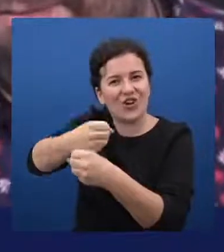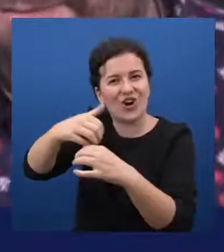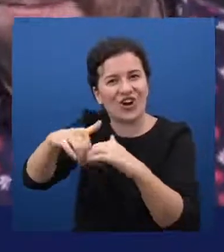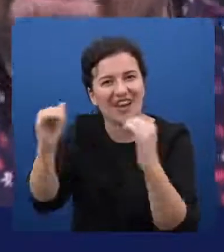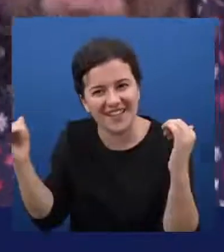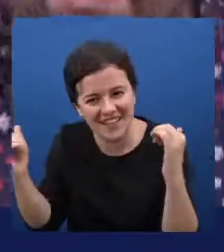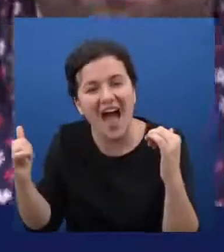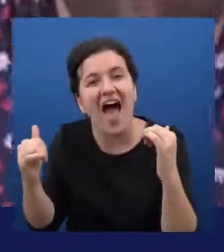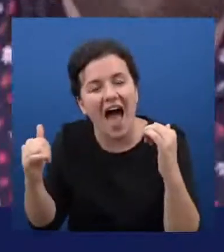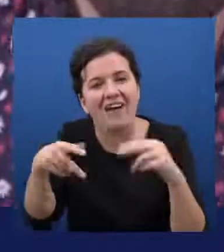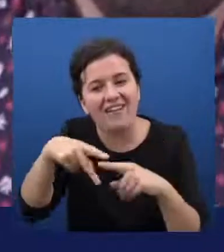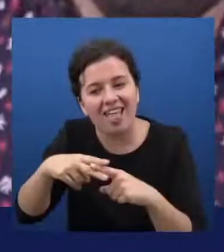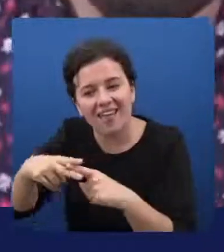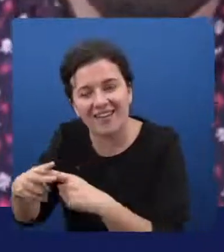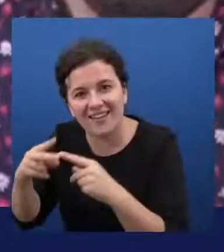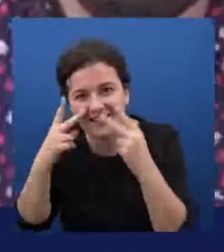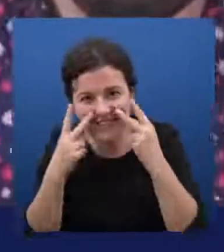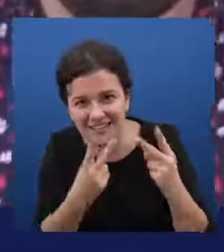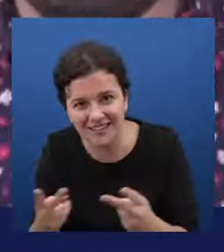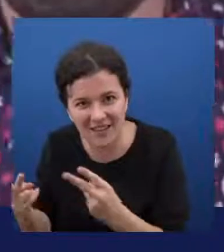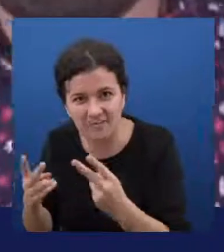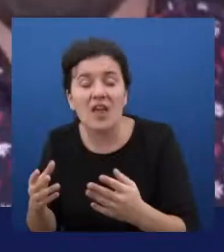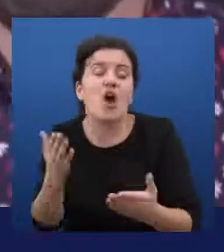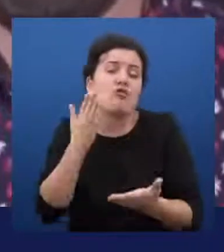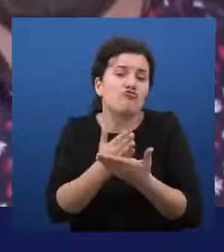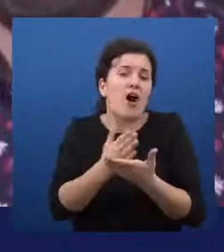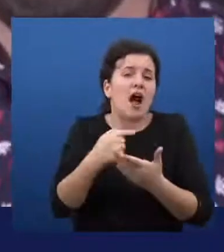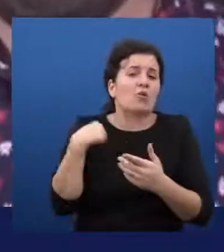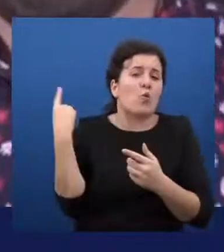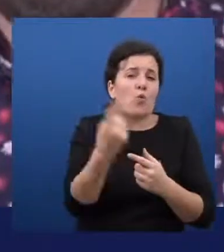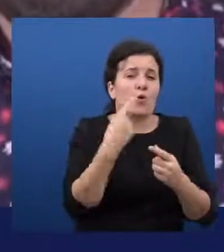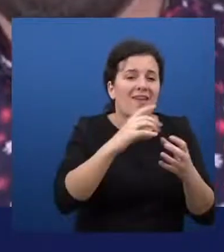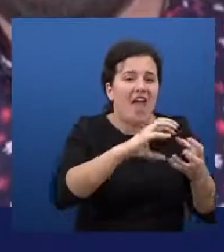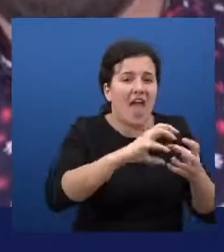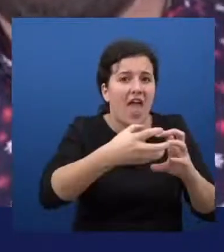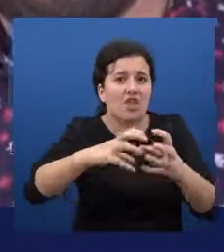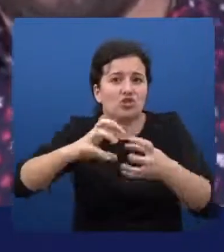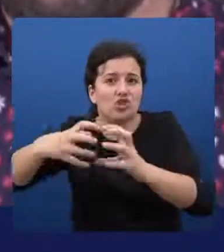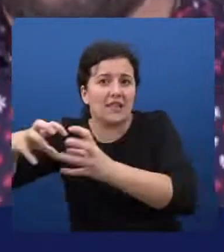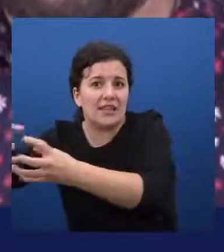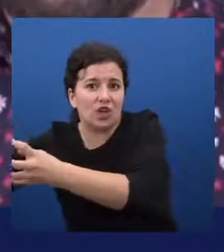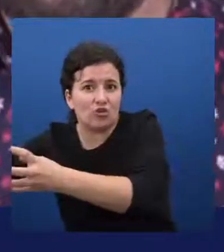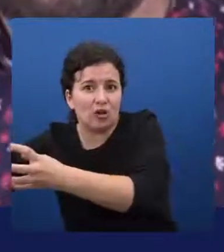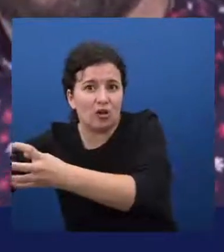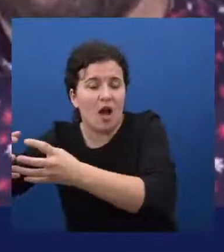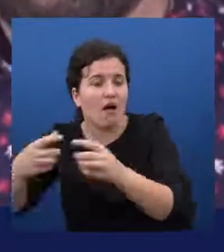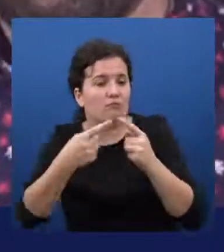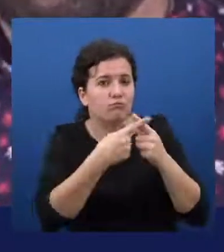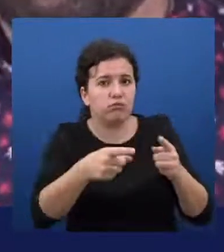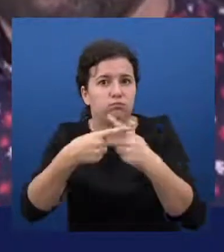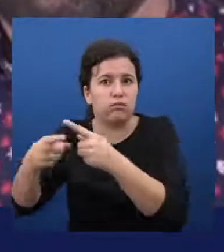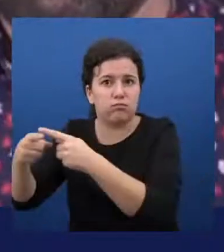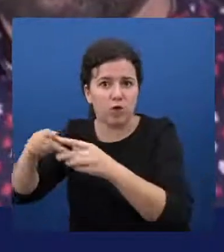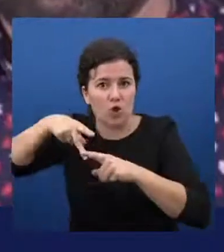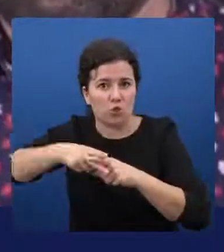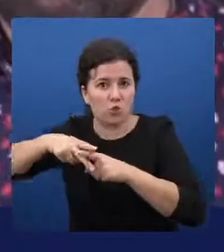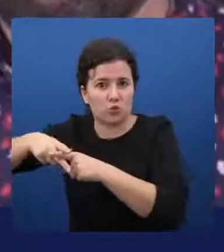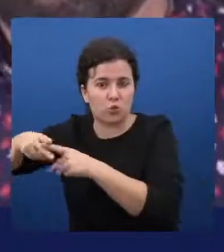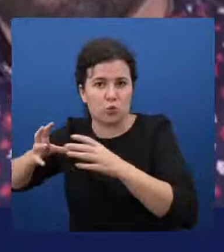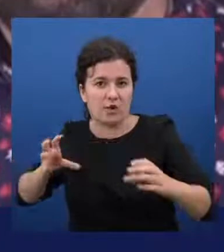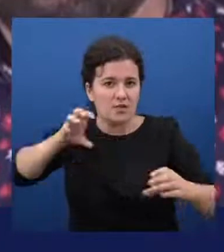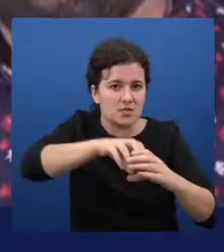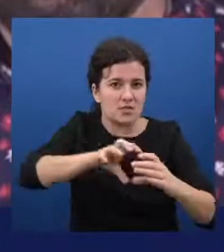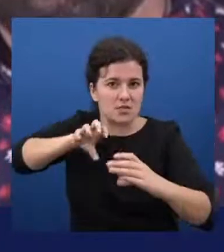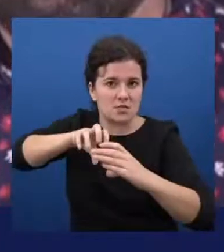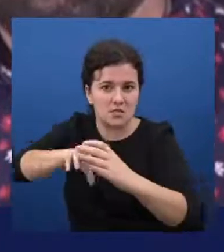we're ultimately doing the engineering of applying these things and getting useful results. And every time we do that, I think we help to